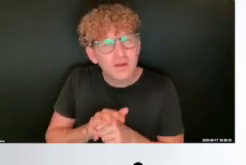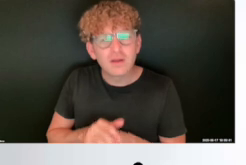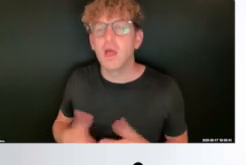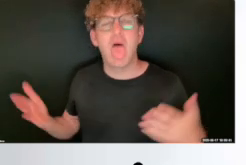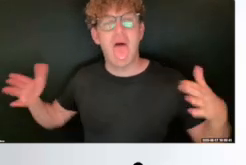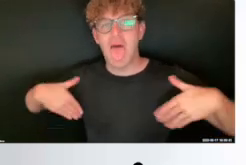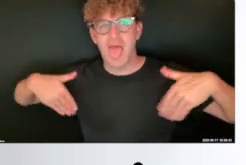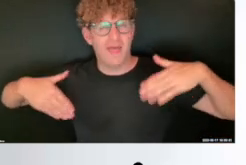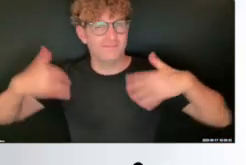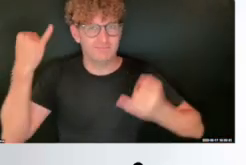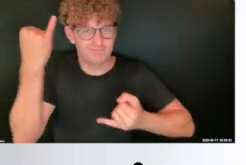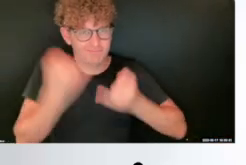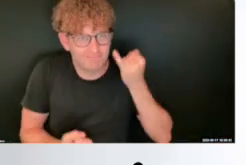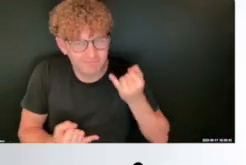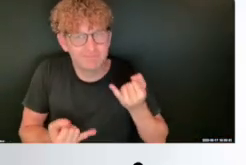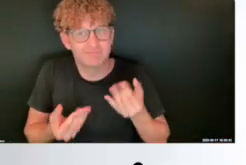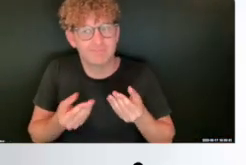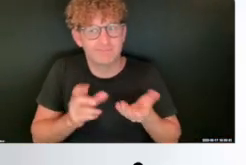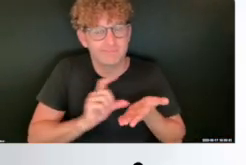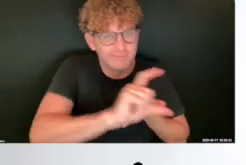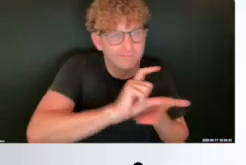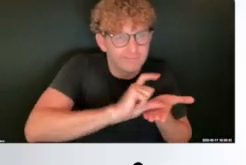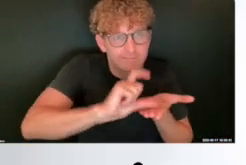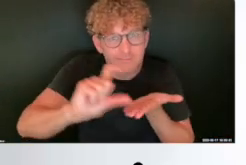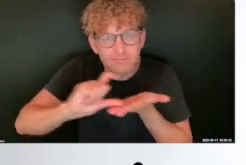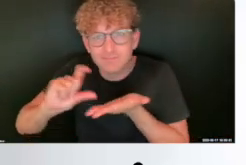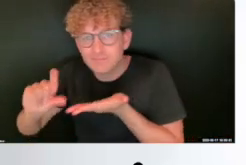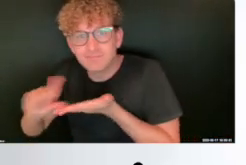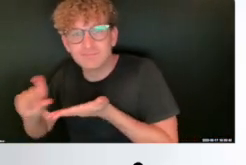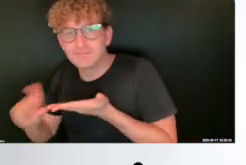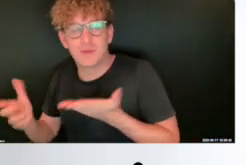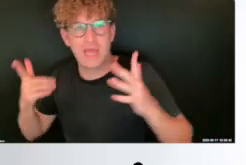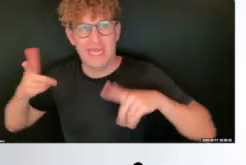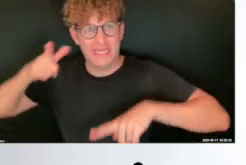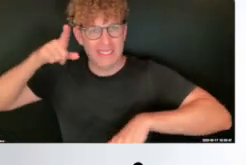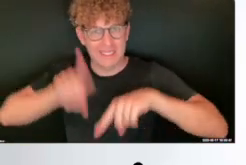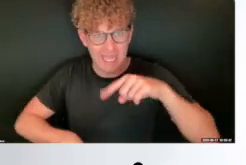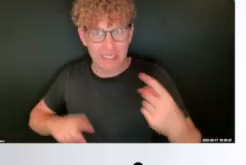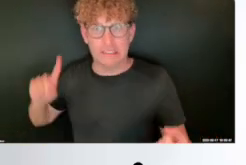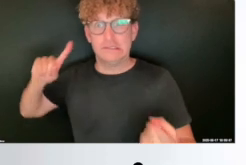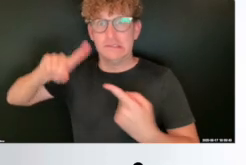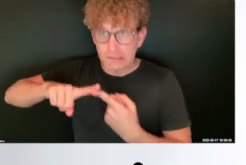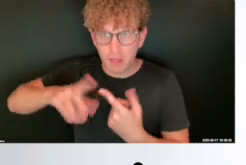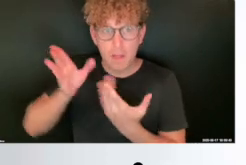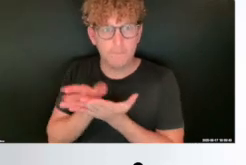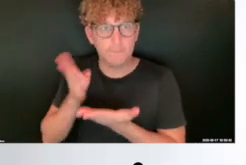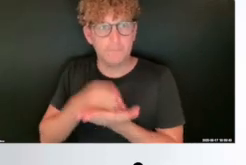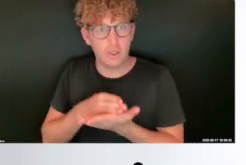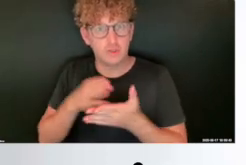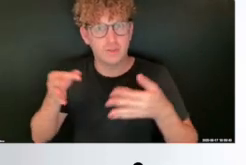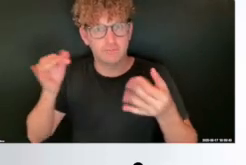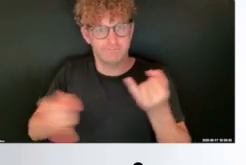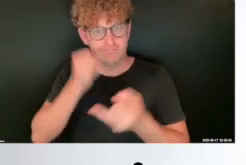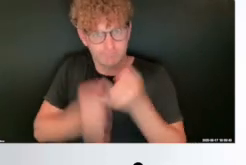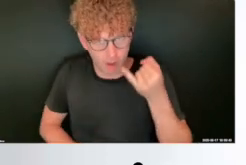We do want to signal early that we intend to provide funding to ISEF out of the HVIP appropriation should we receive it in